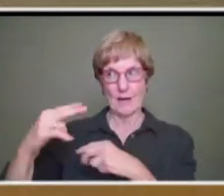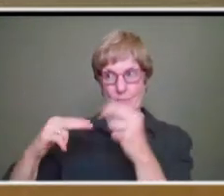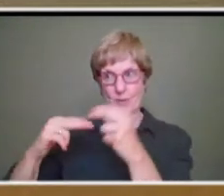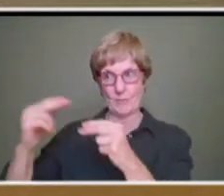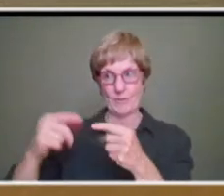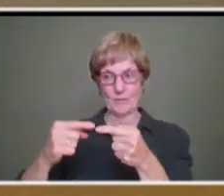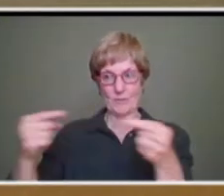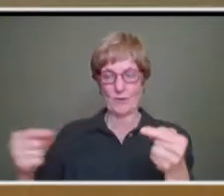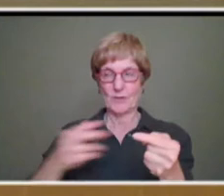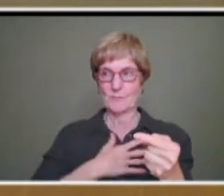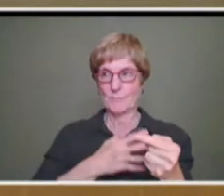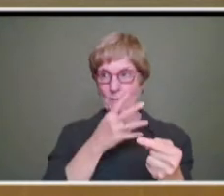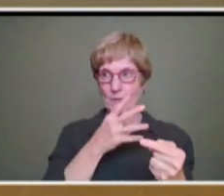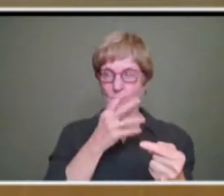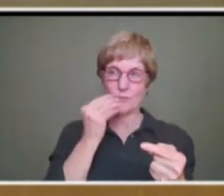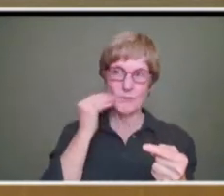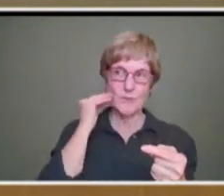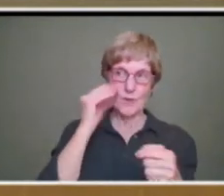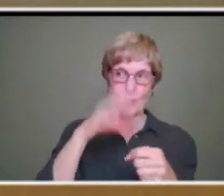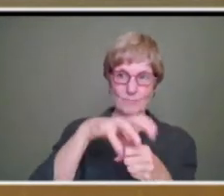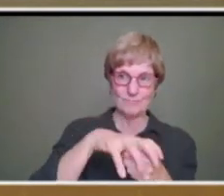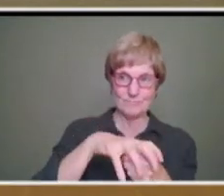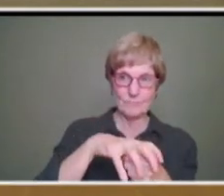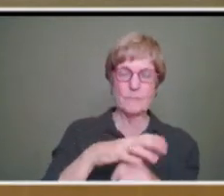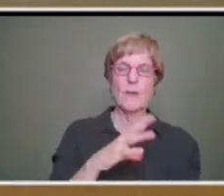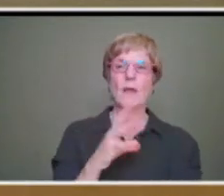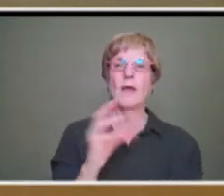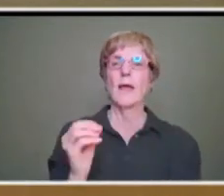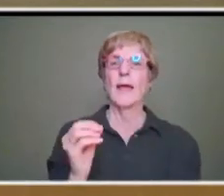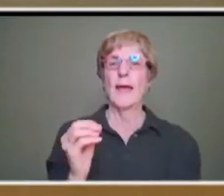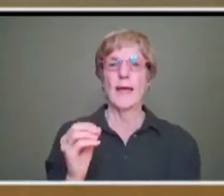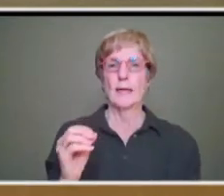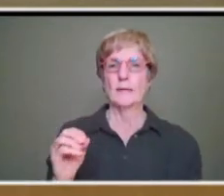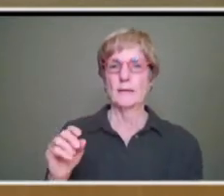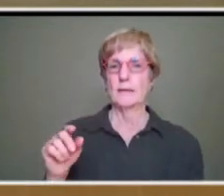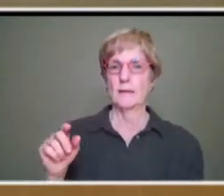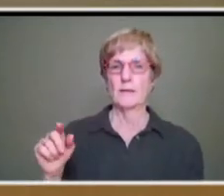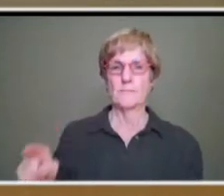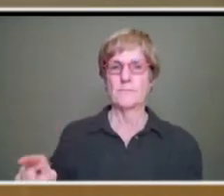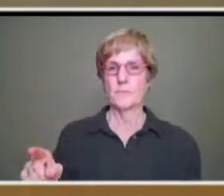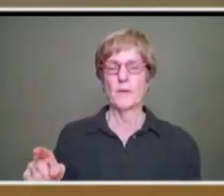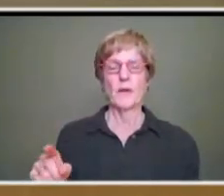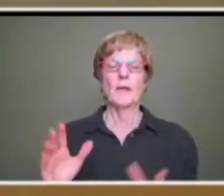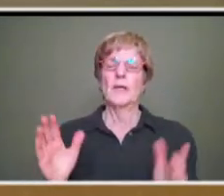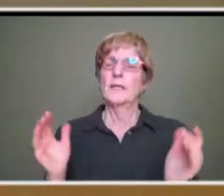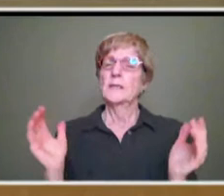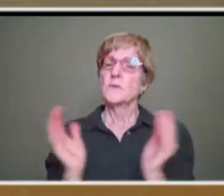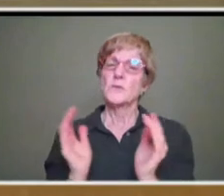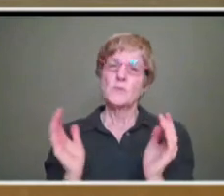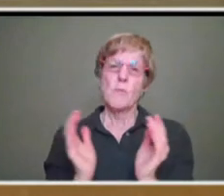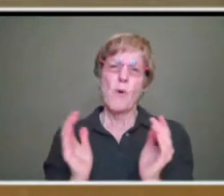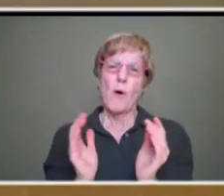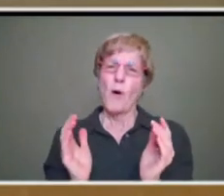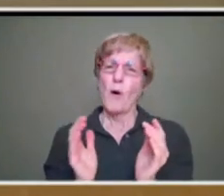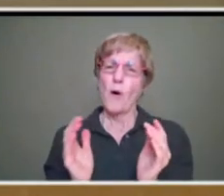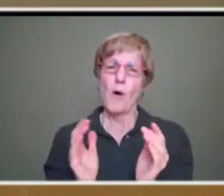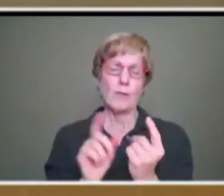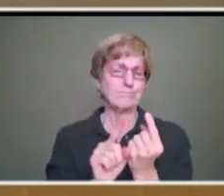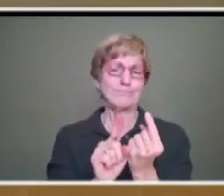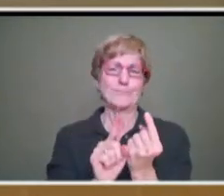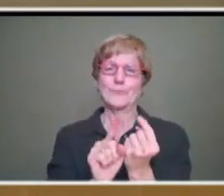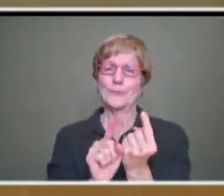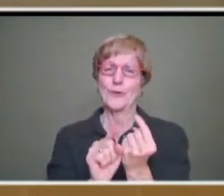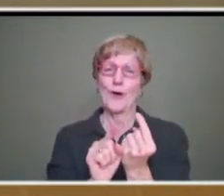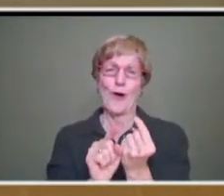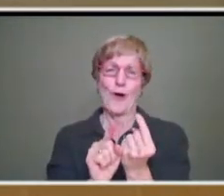mother's residents um that's you know it's a very small like barely two cars fit down